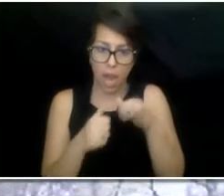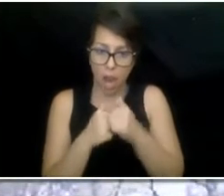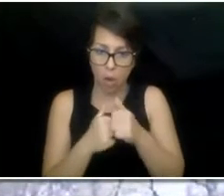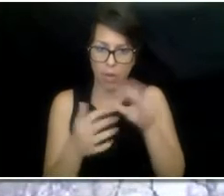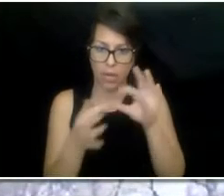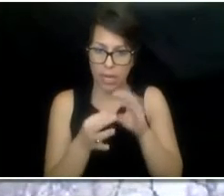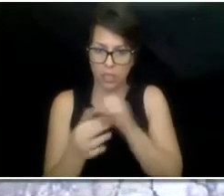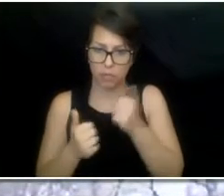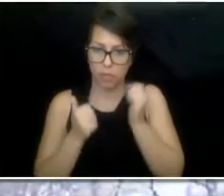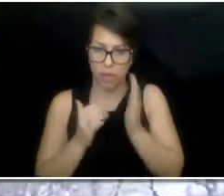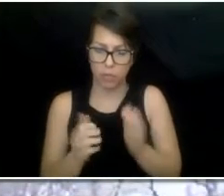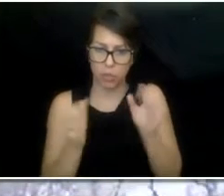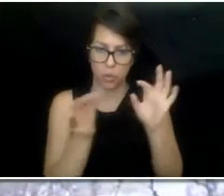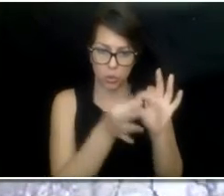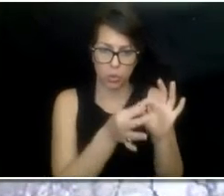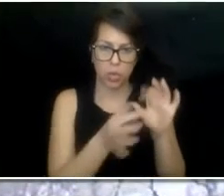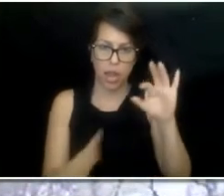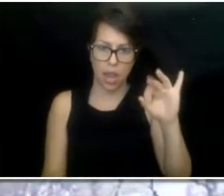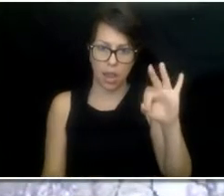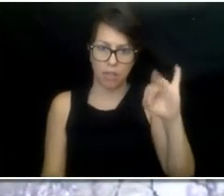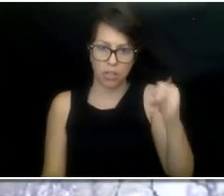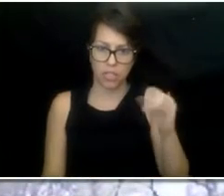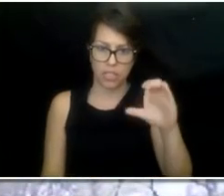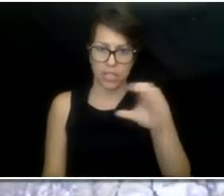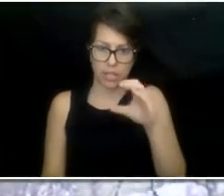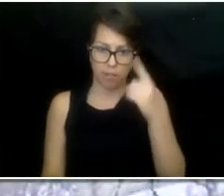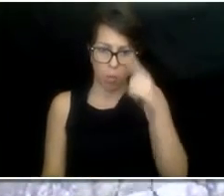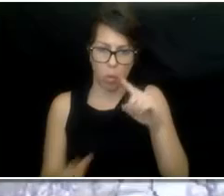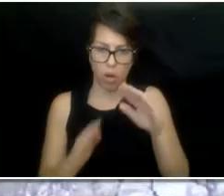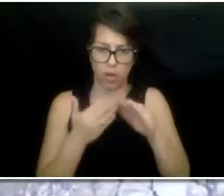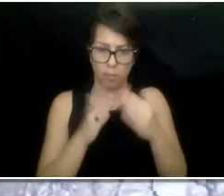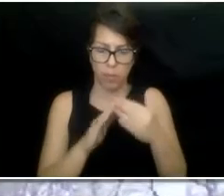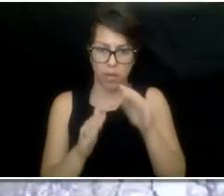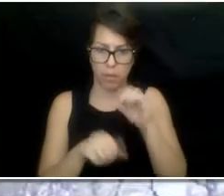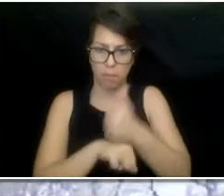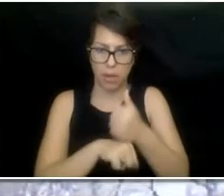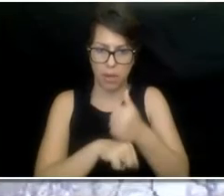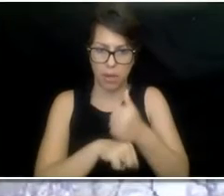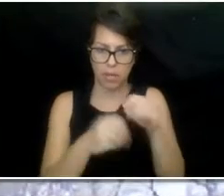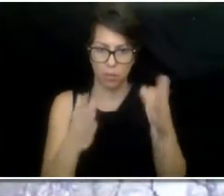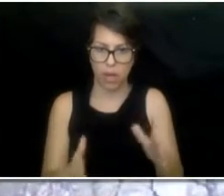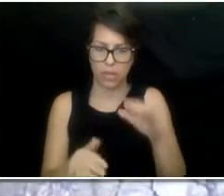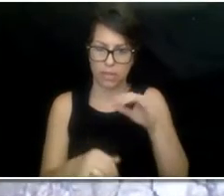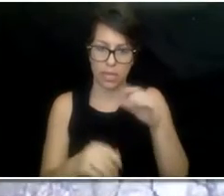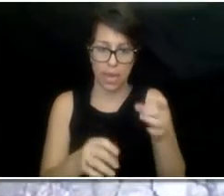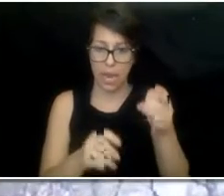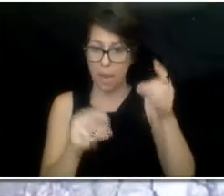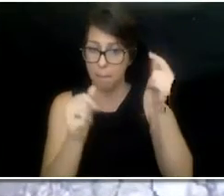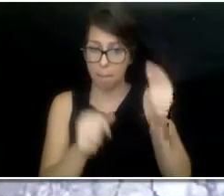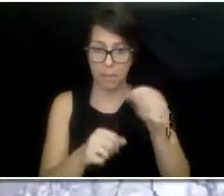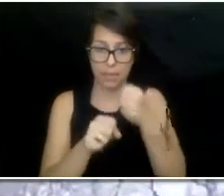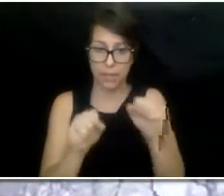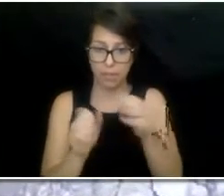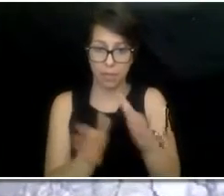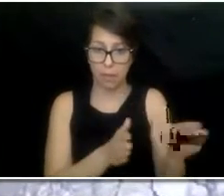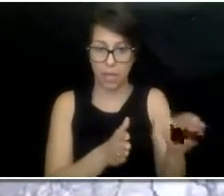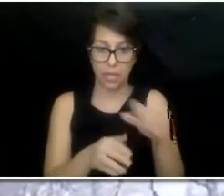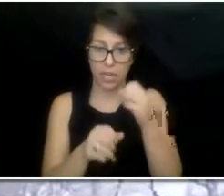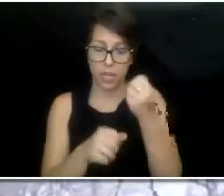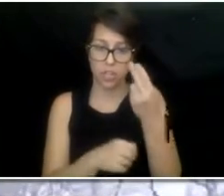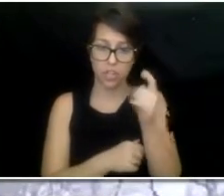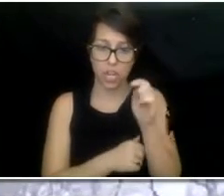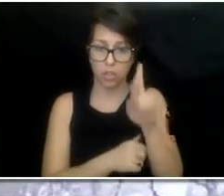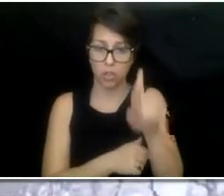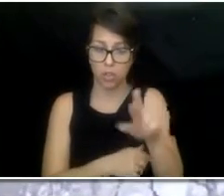18th we've served an average of 74 clients a day including an average of 23 new clients a